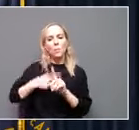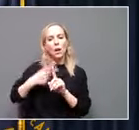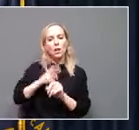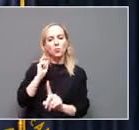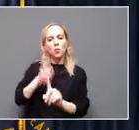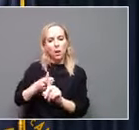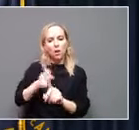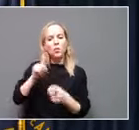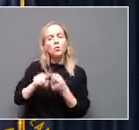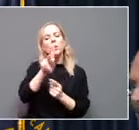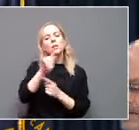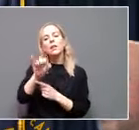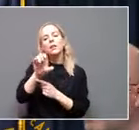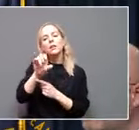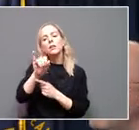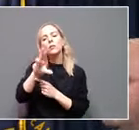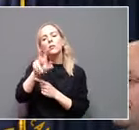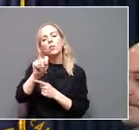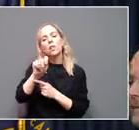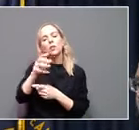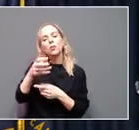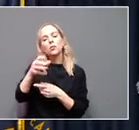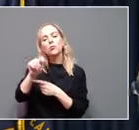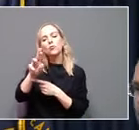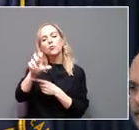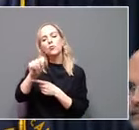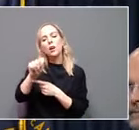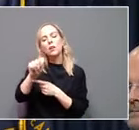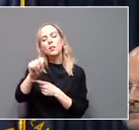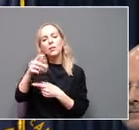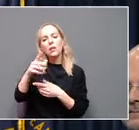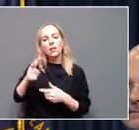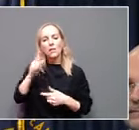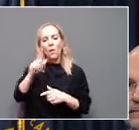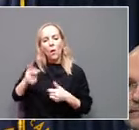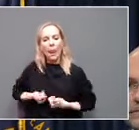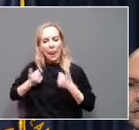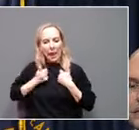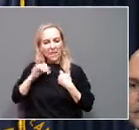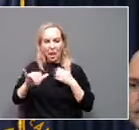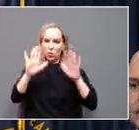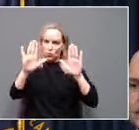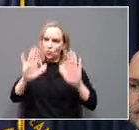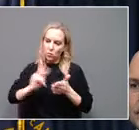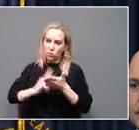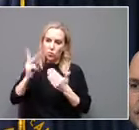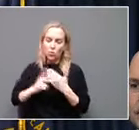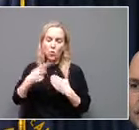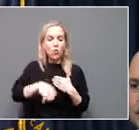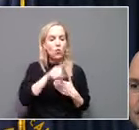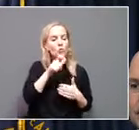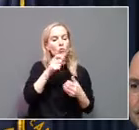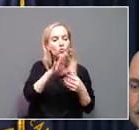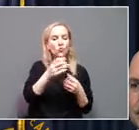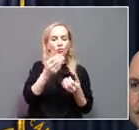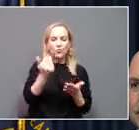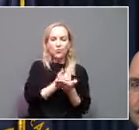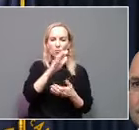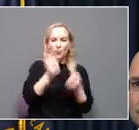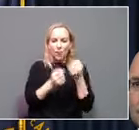Circuit Clerks Trust for Life, a great program that's been going on for some time. It allows those renewing their motor vehicle registration